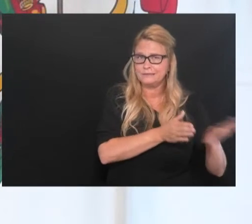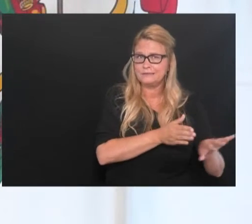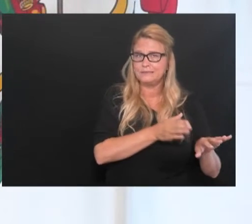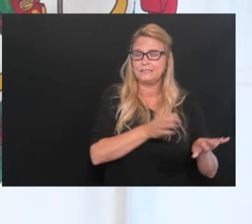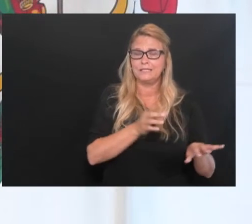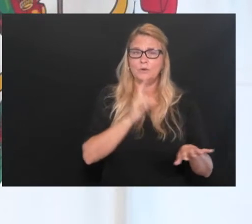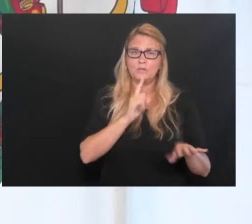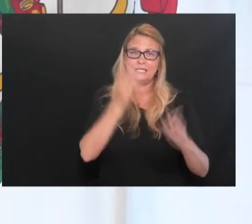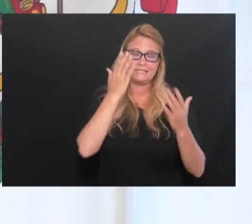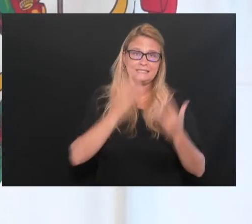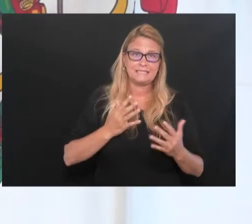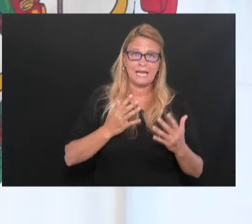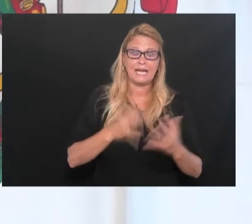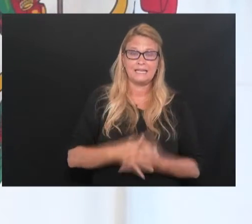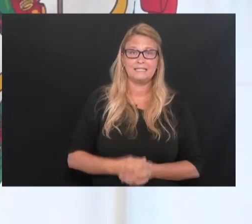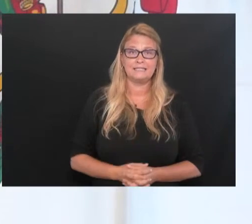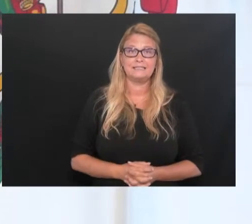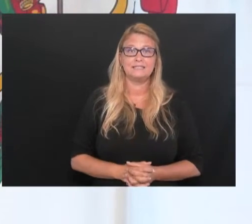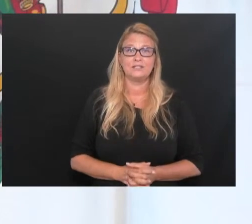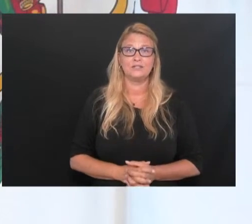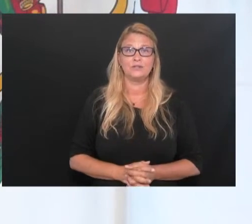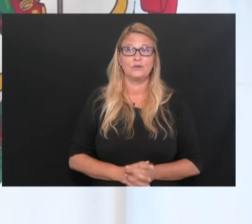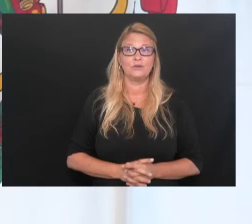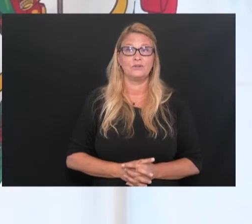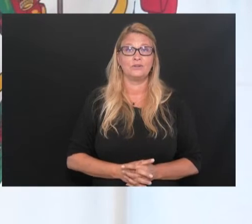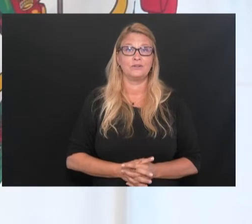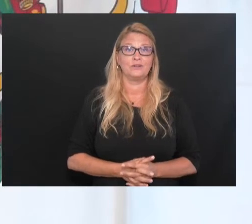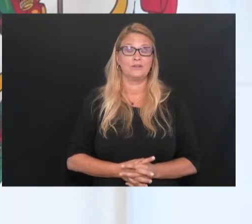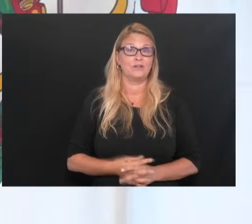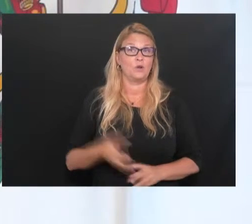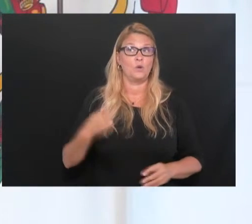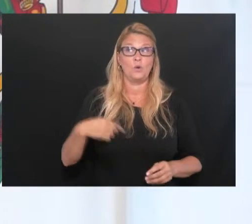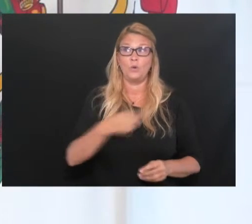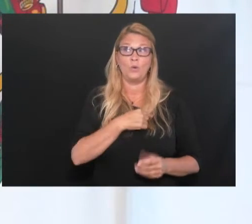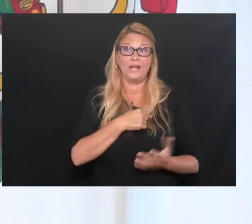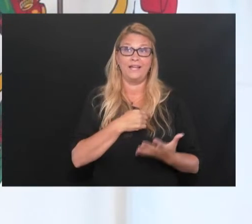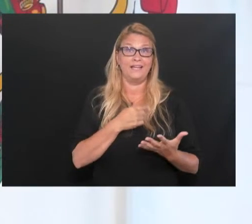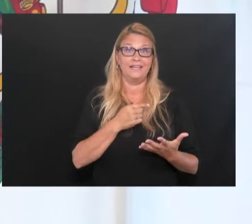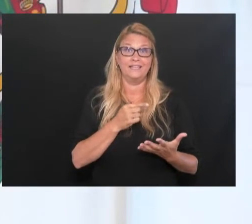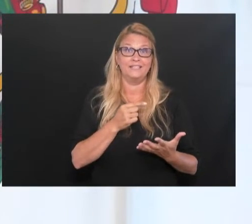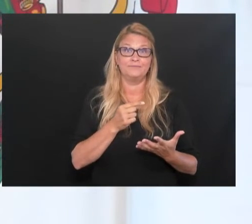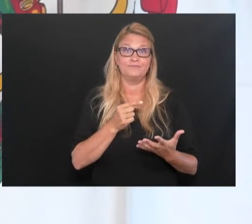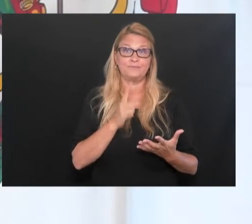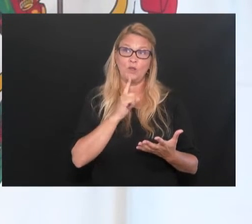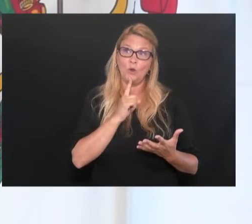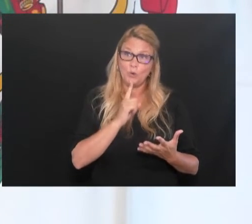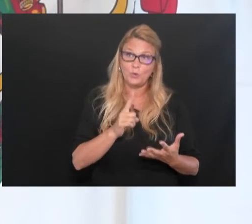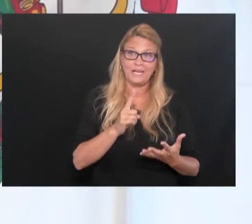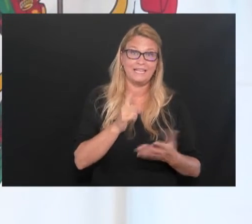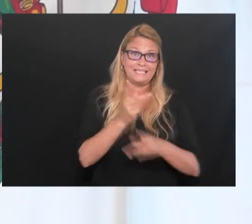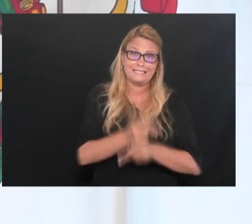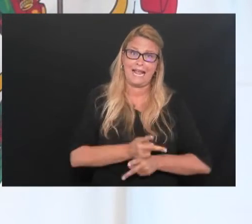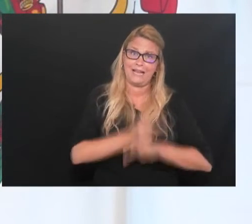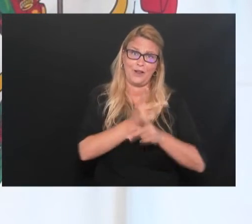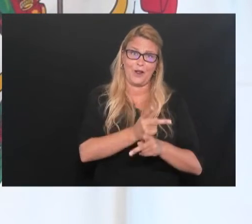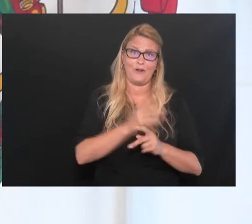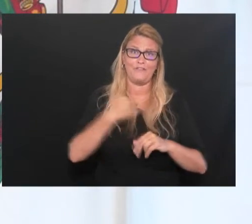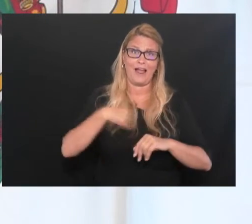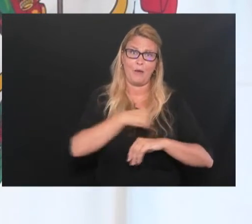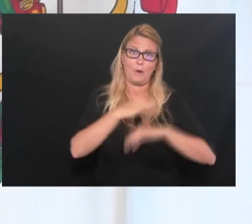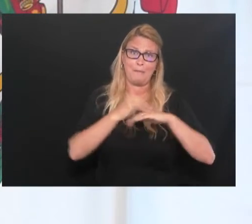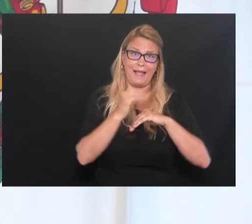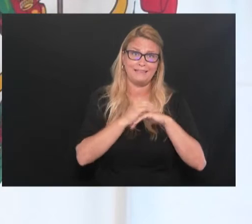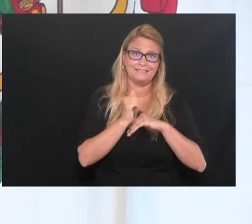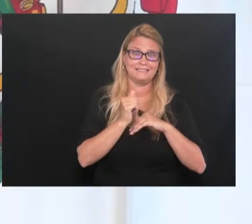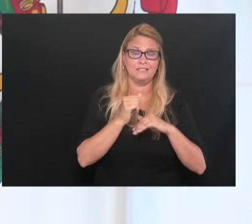hated like crazy because we take our pets as seriously as just we just